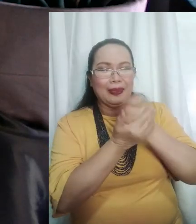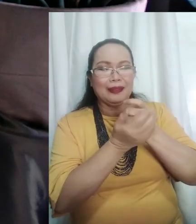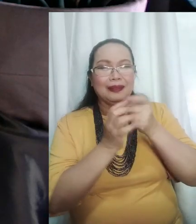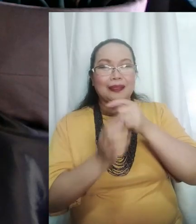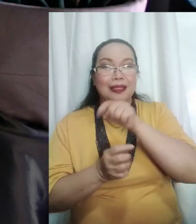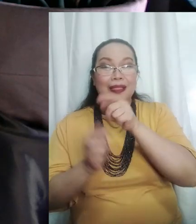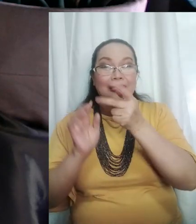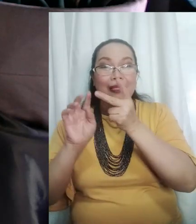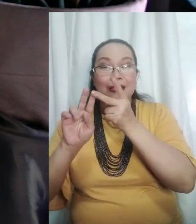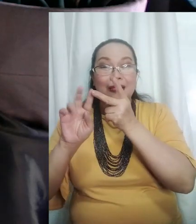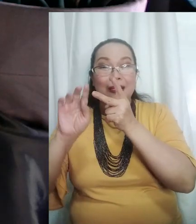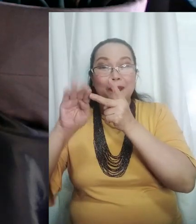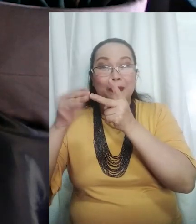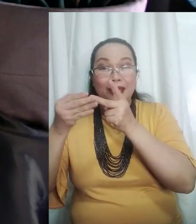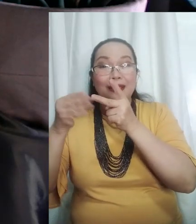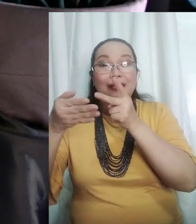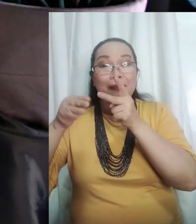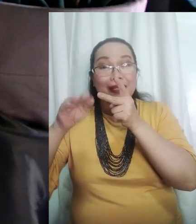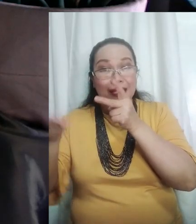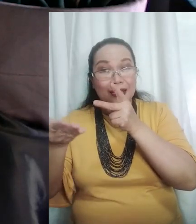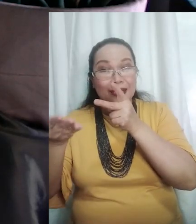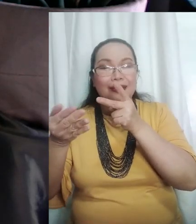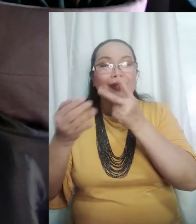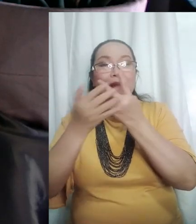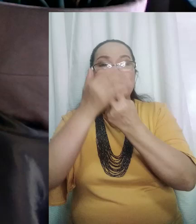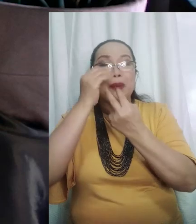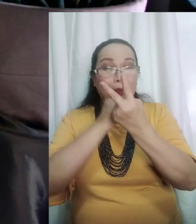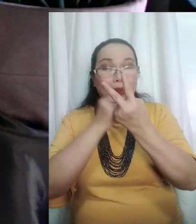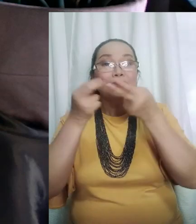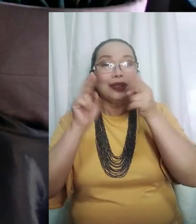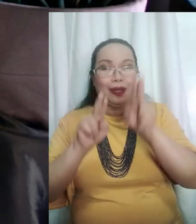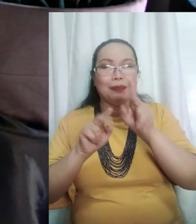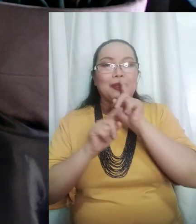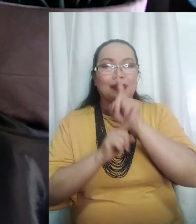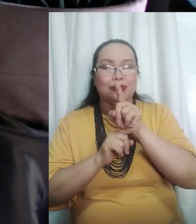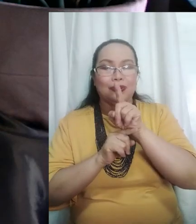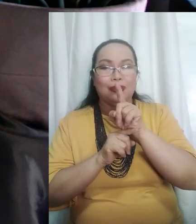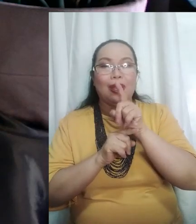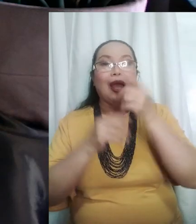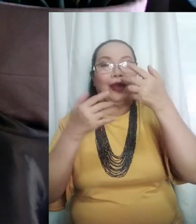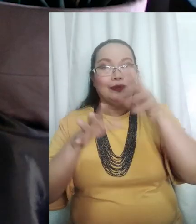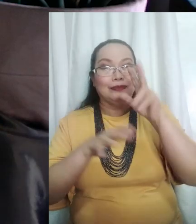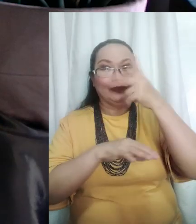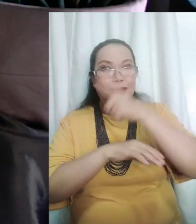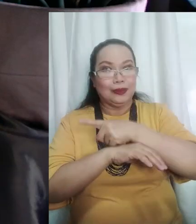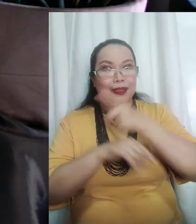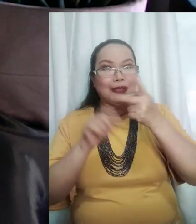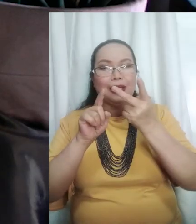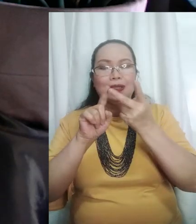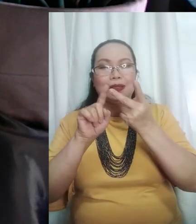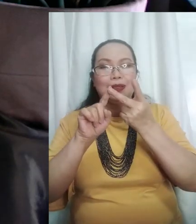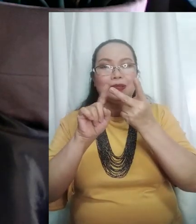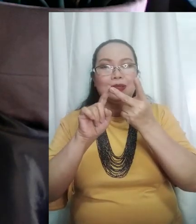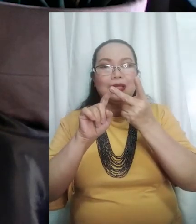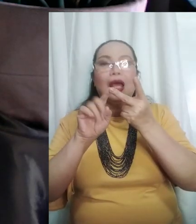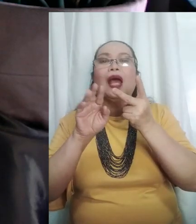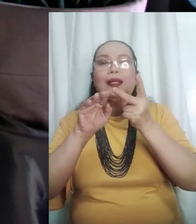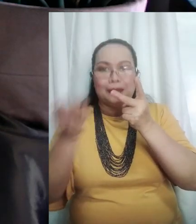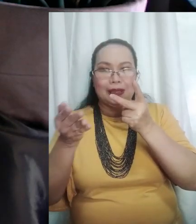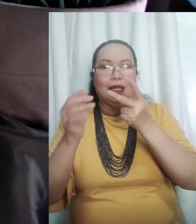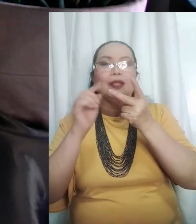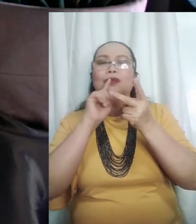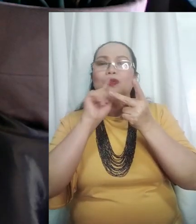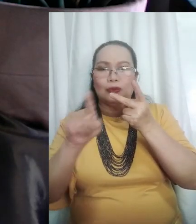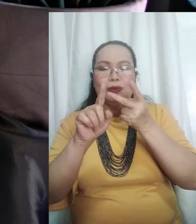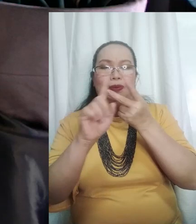cupbearer. And, you know, both dreams were fulfilled. We are told that the cupbearer, however,